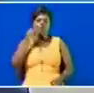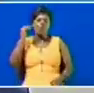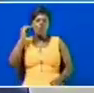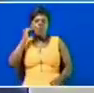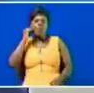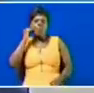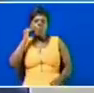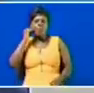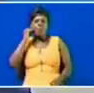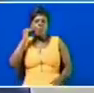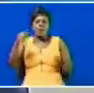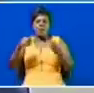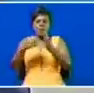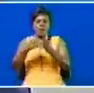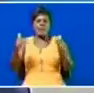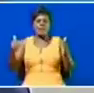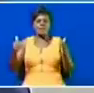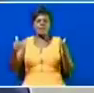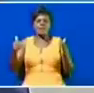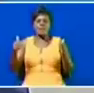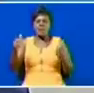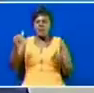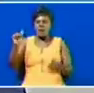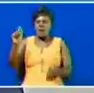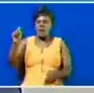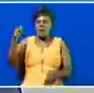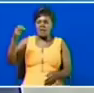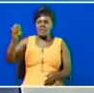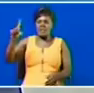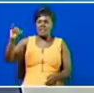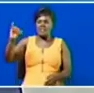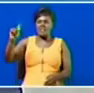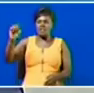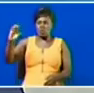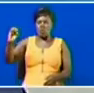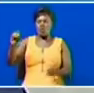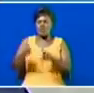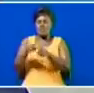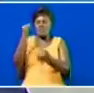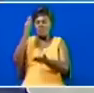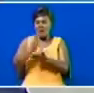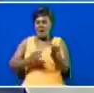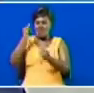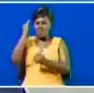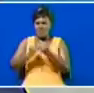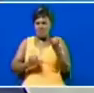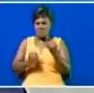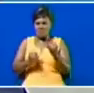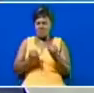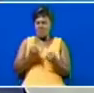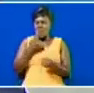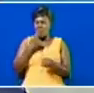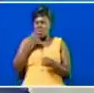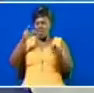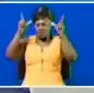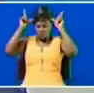at the Emirates Stadium against Atletico Madrid. And in the other fixture, that is the semi-final, Red Bull Salzburg